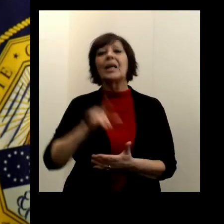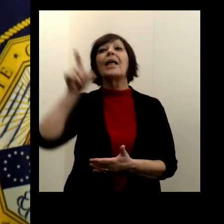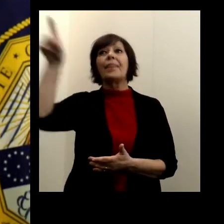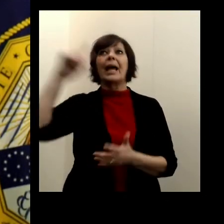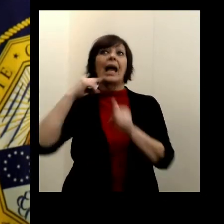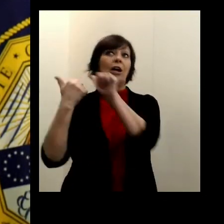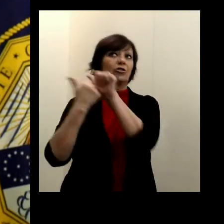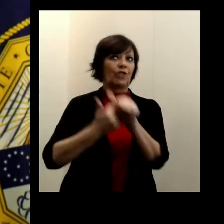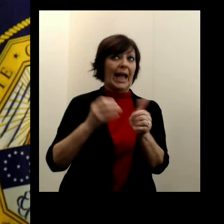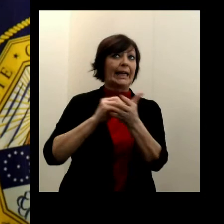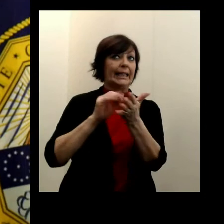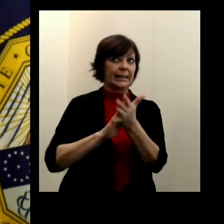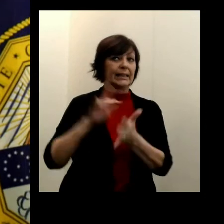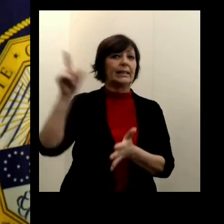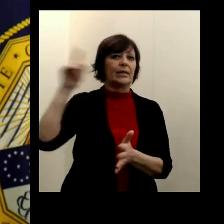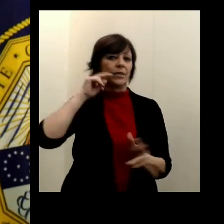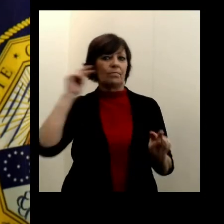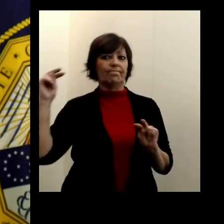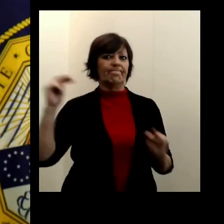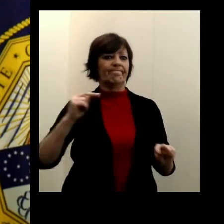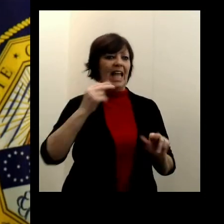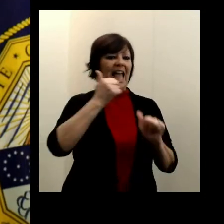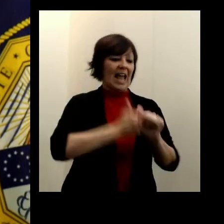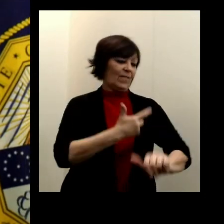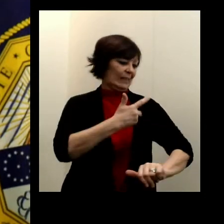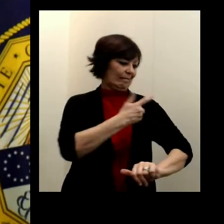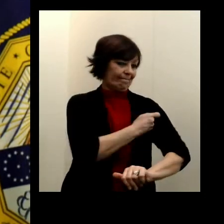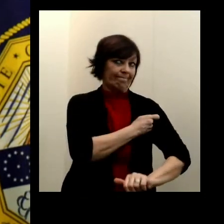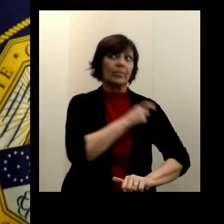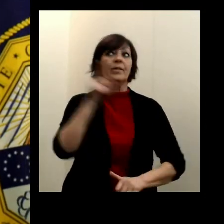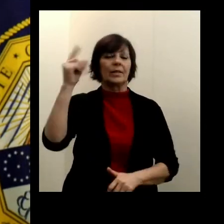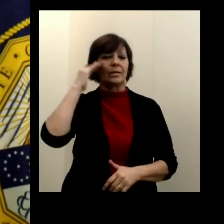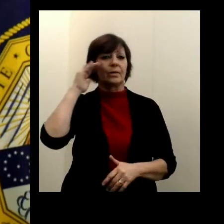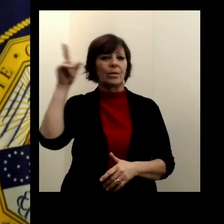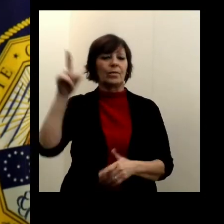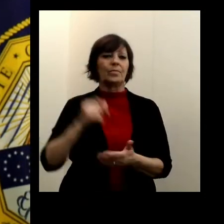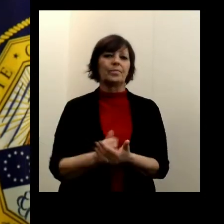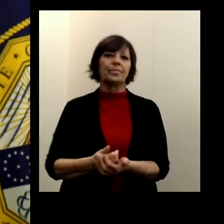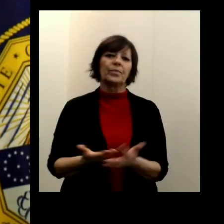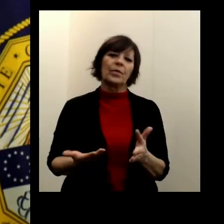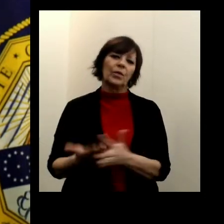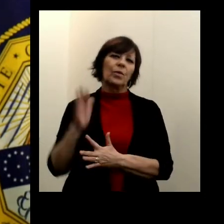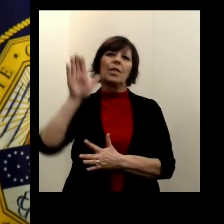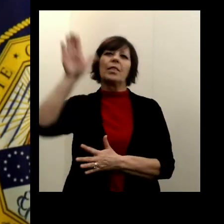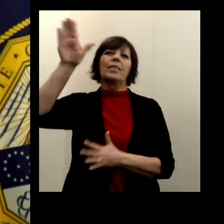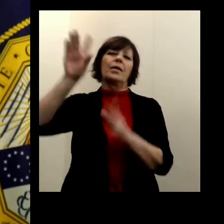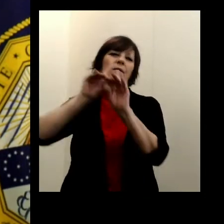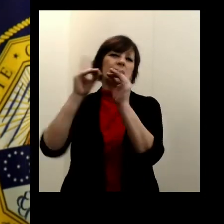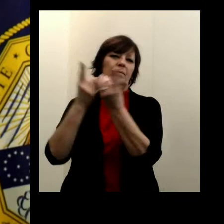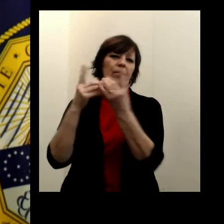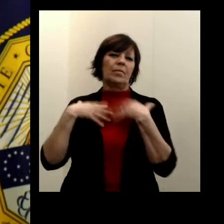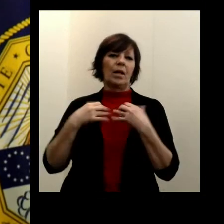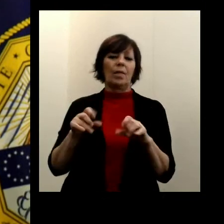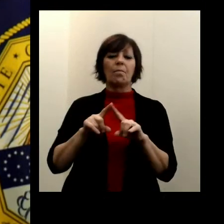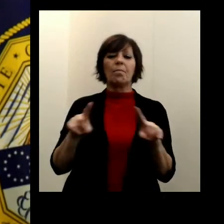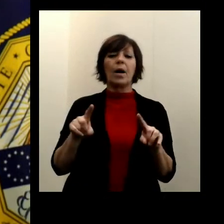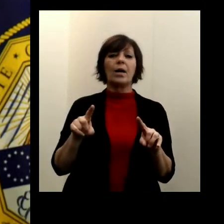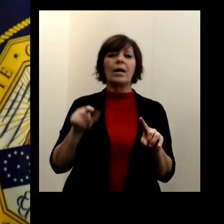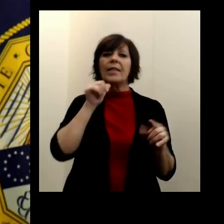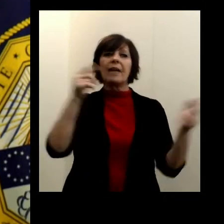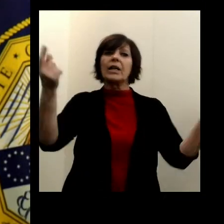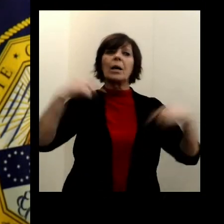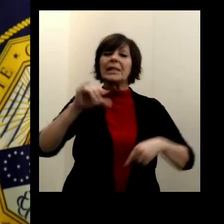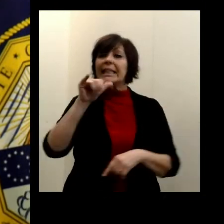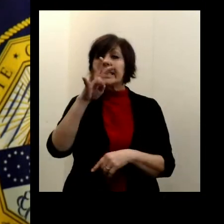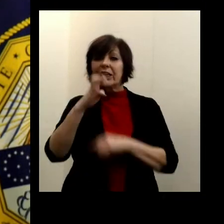tracking it. My understanding is they're monitoring every dose that's being administered through the New York State Department of Health. But the vaccines have not come to Erie County, as I've